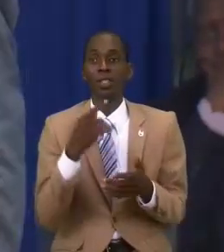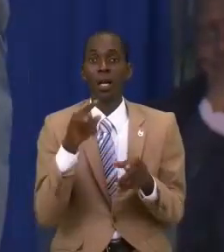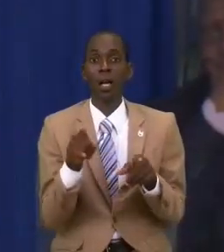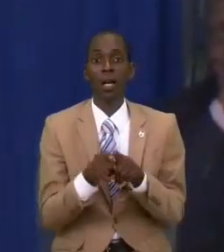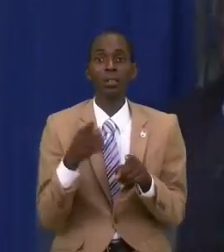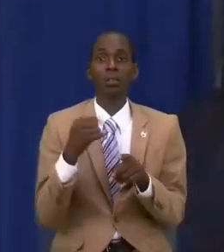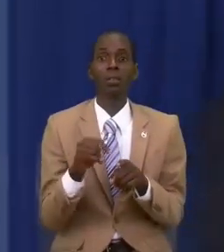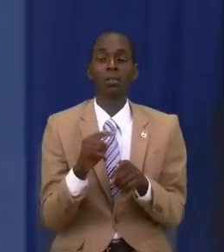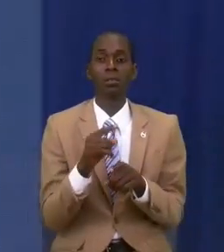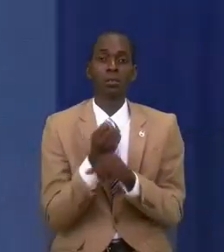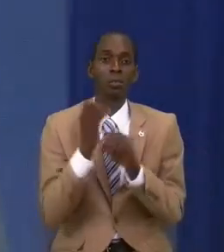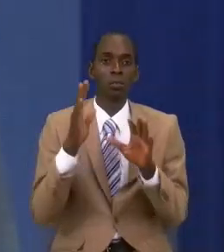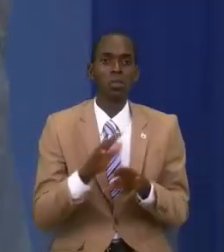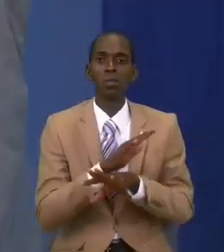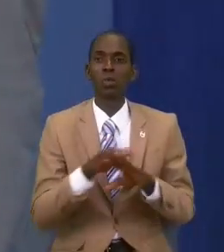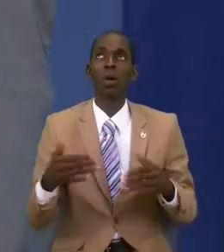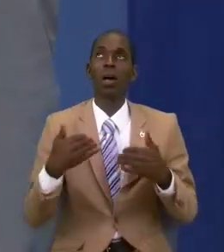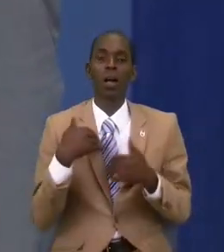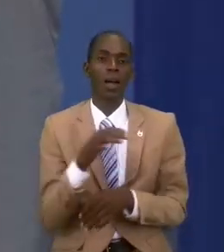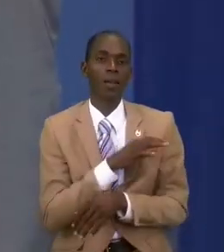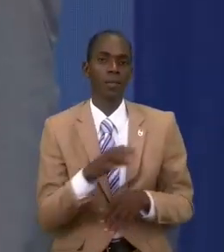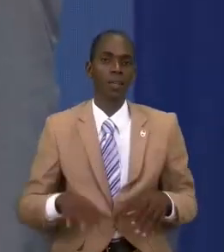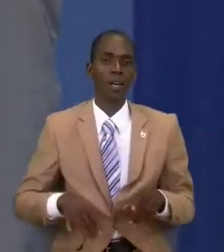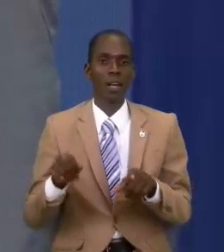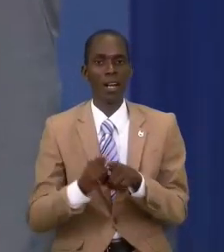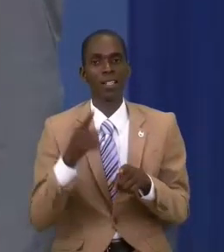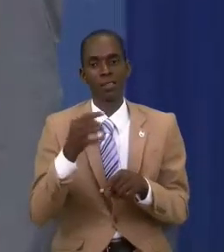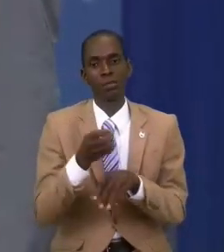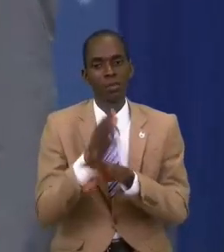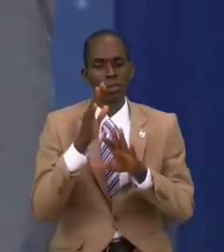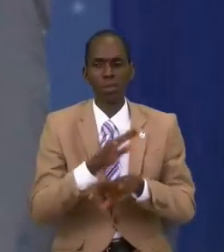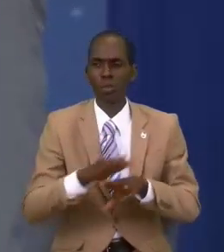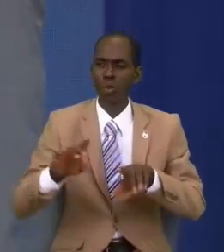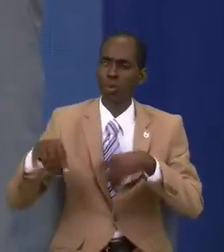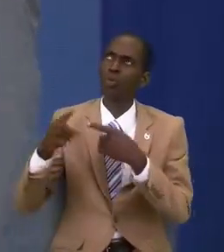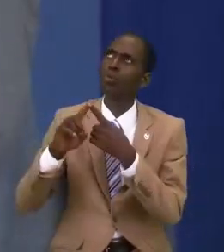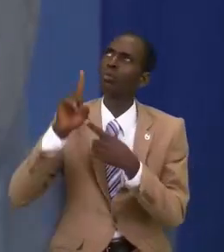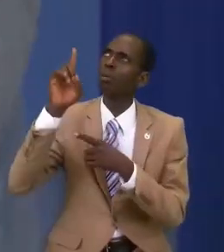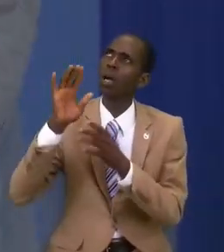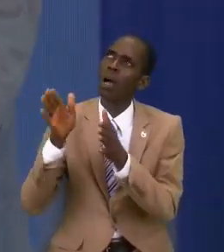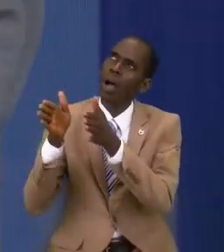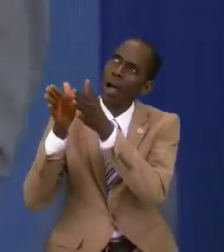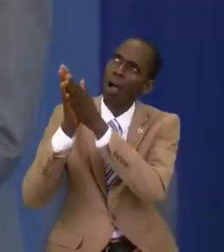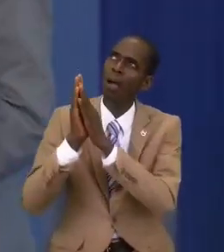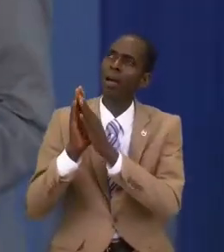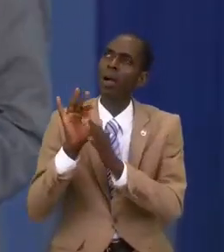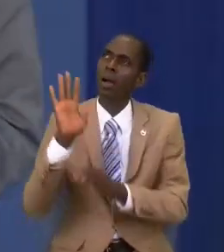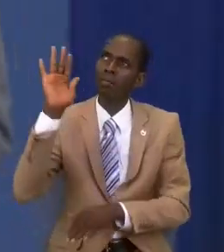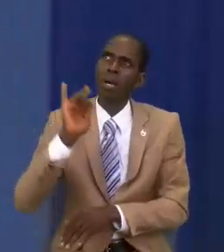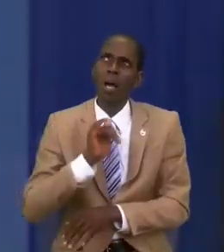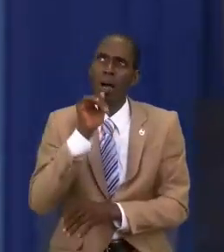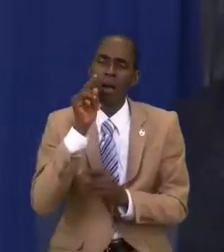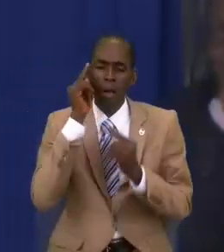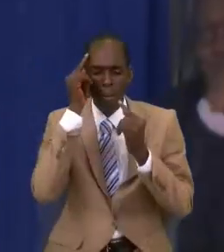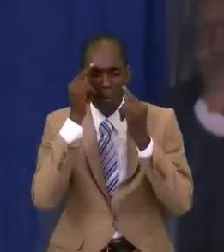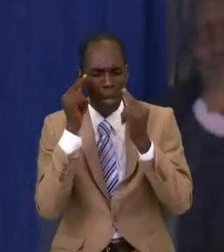don't go to him and ask him, I'm thinking of this, I'm proposing this, I'm expecting this.